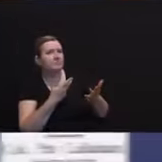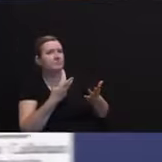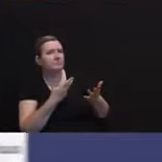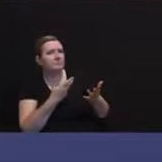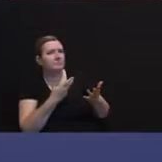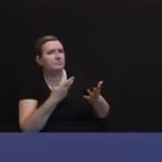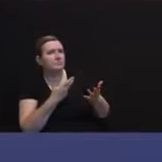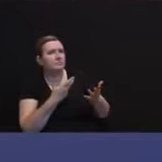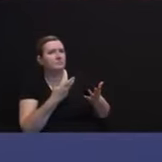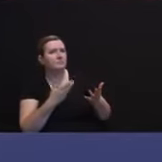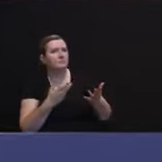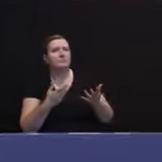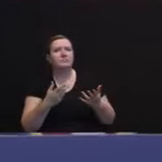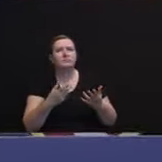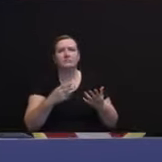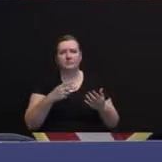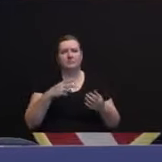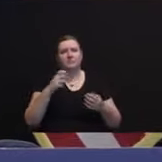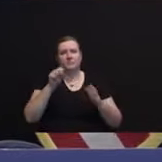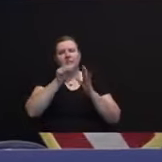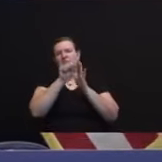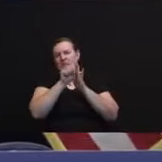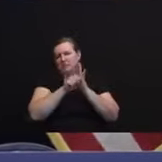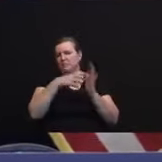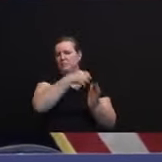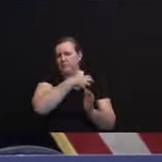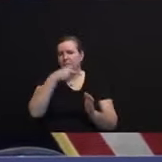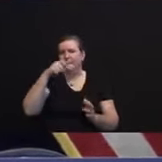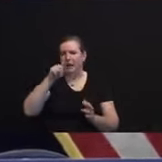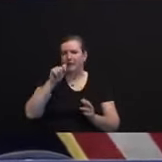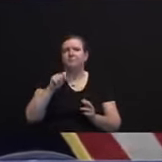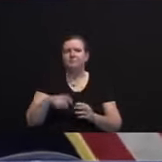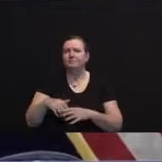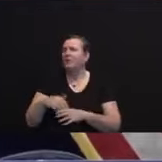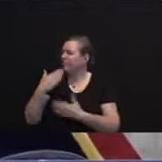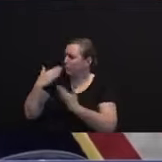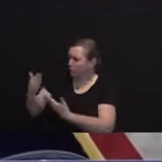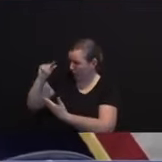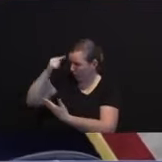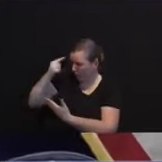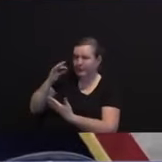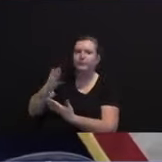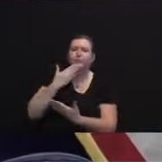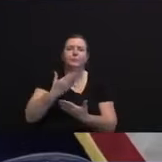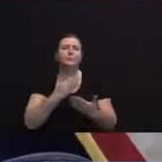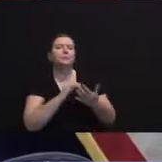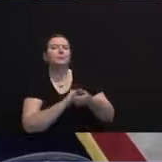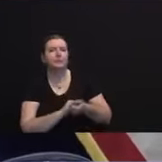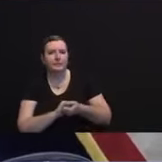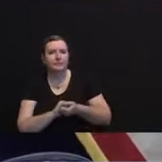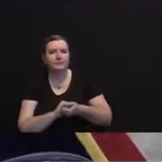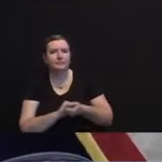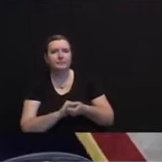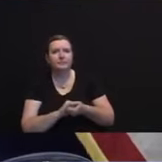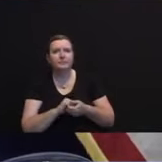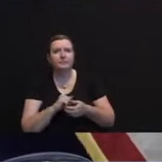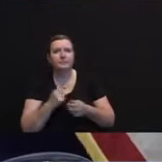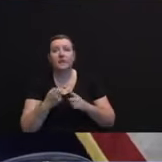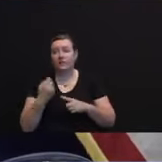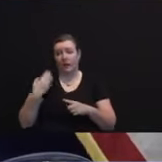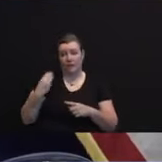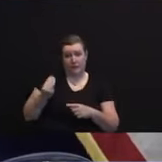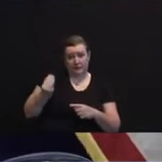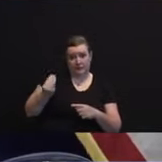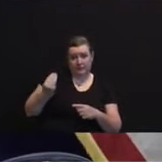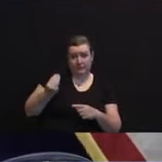Governor. Since Monday, we do not have any EO compliance issues to report, but as to the Governor's point, that